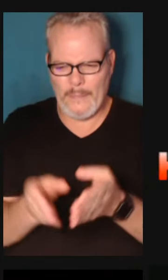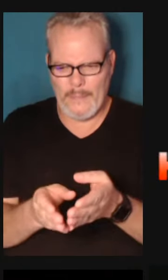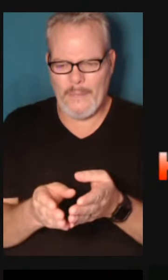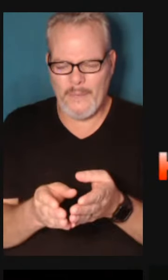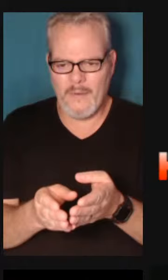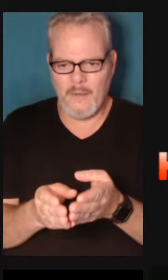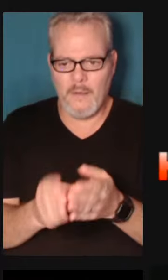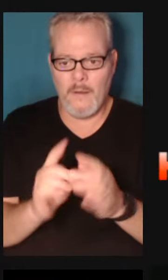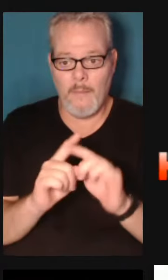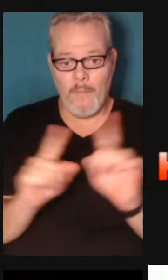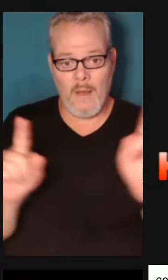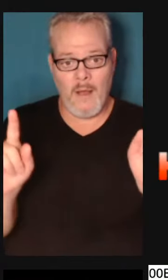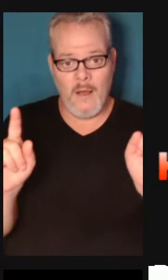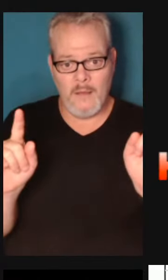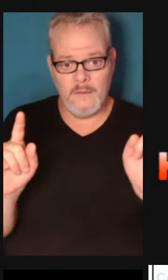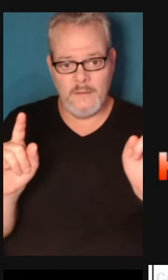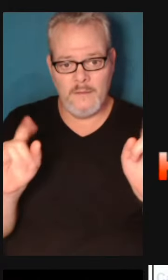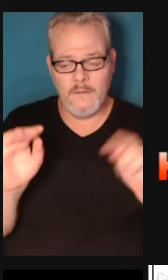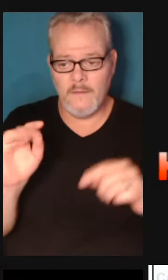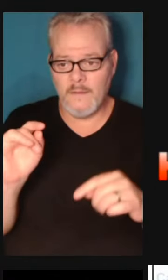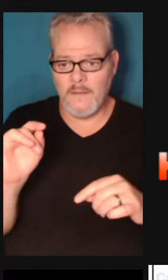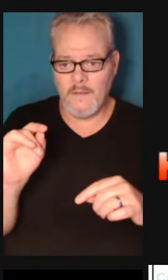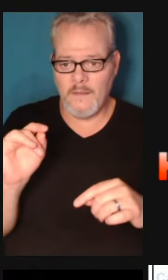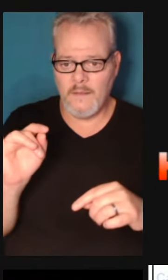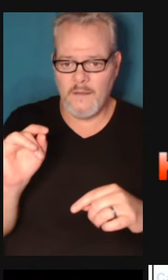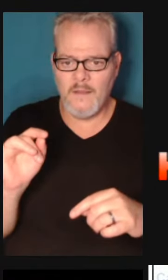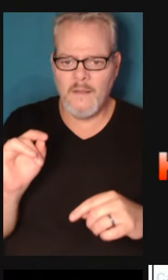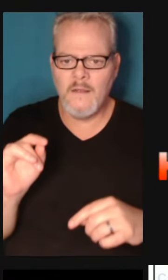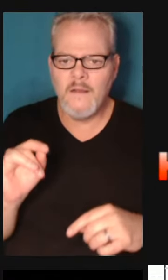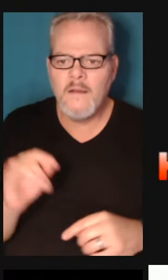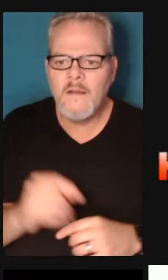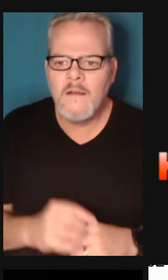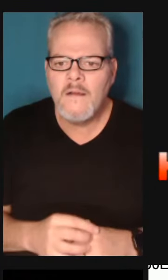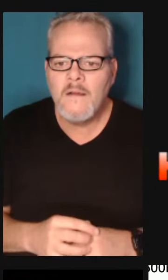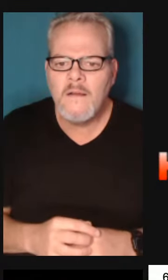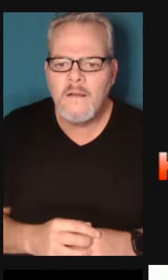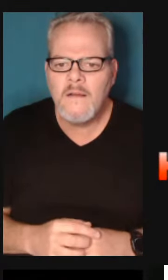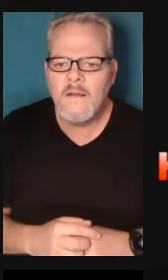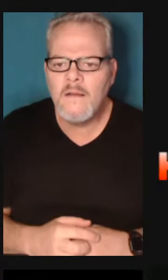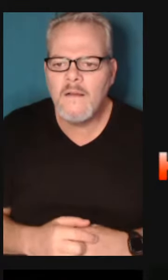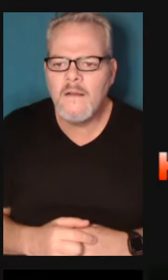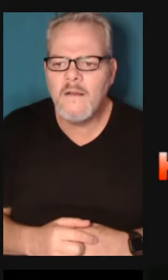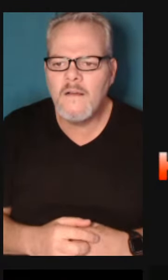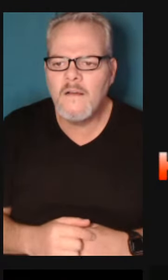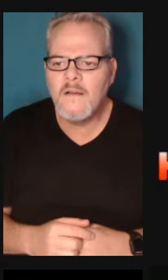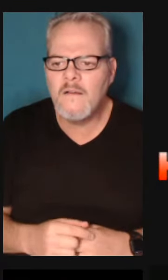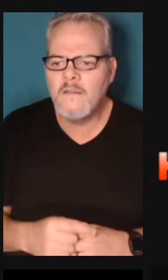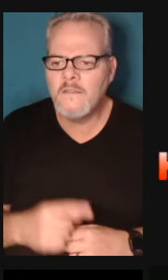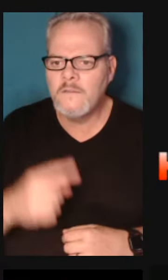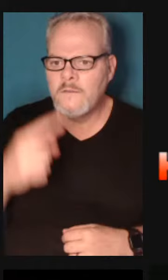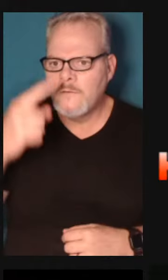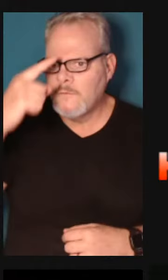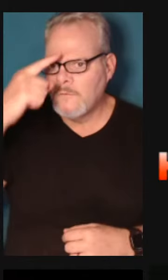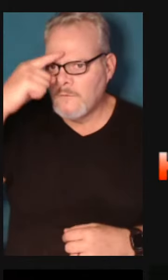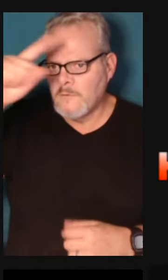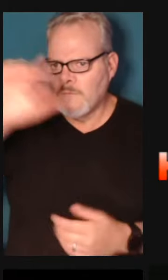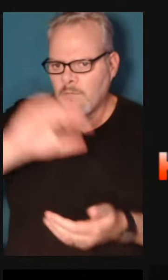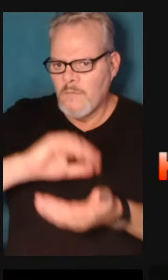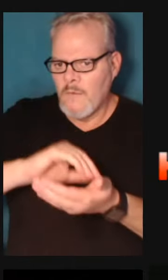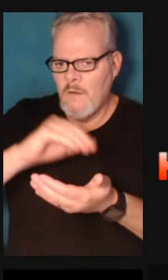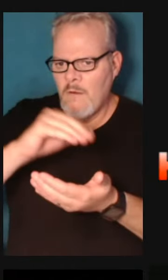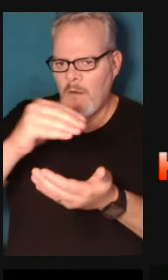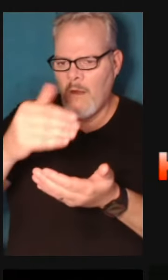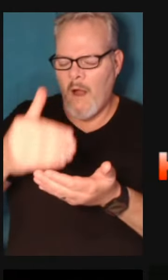if you're looking at, maybe I'll have to read this here. For the volume to reach the caldera floor, that's